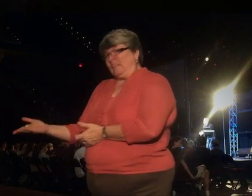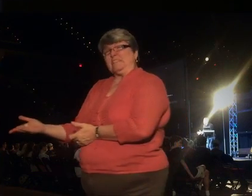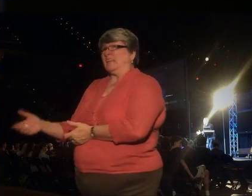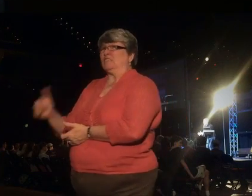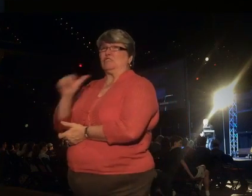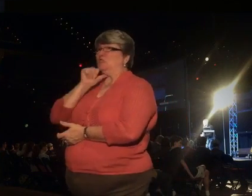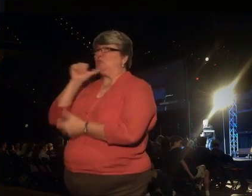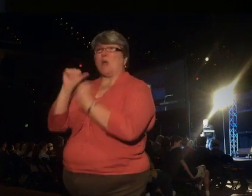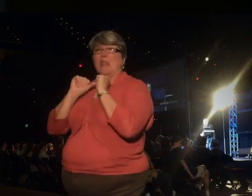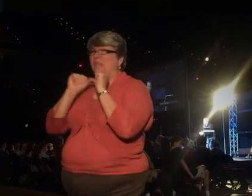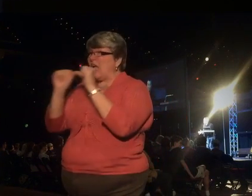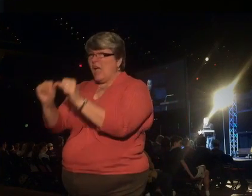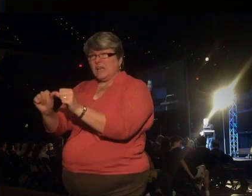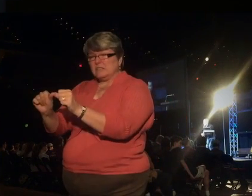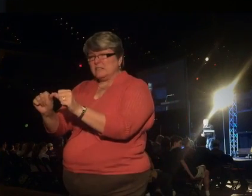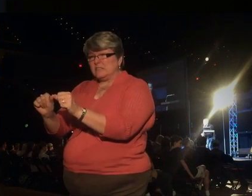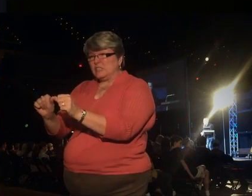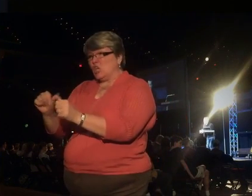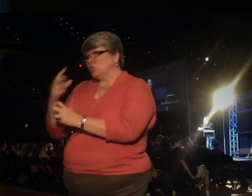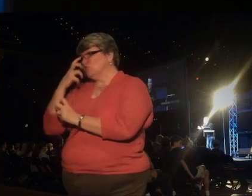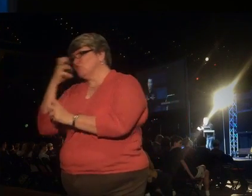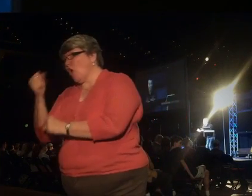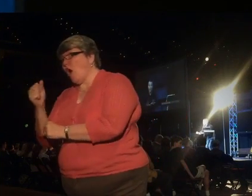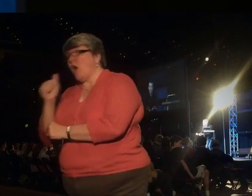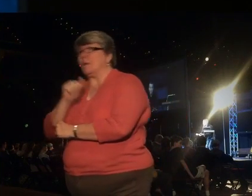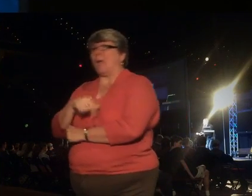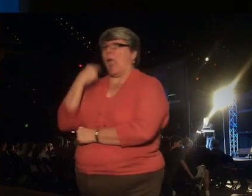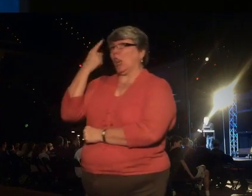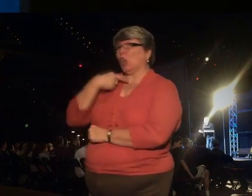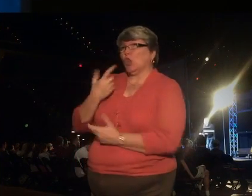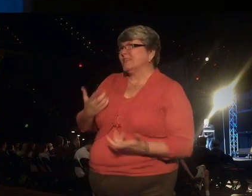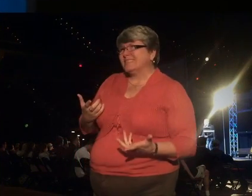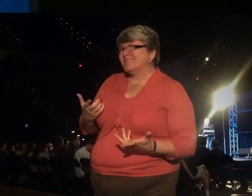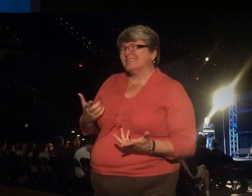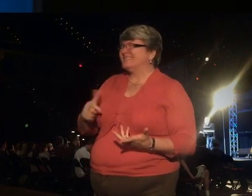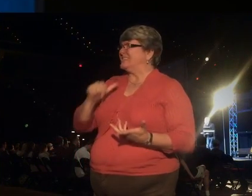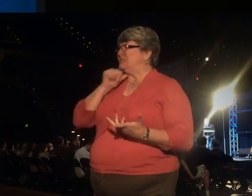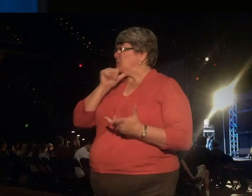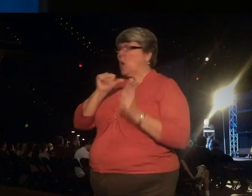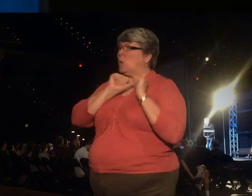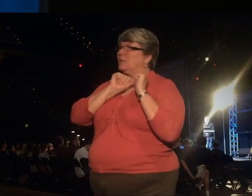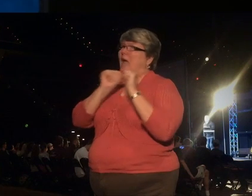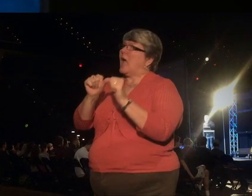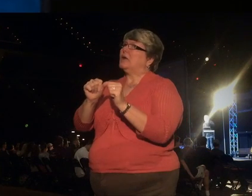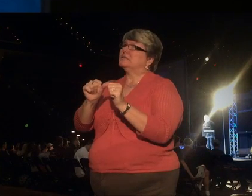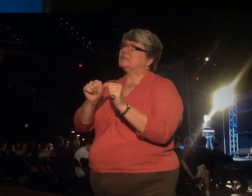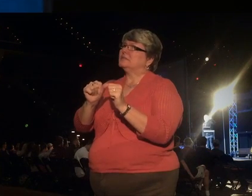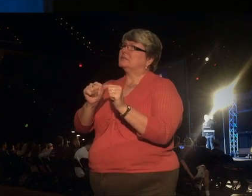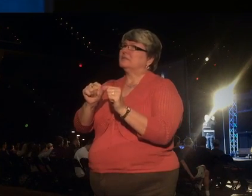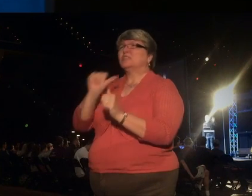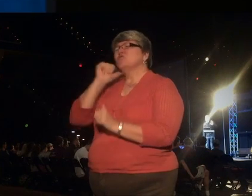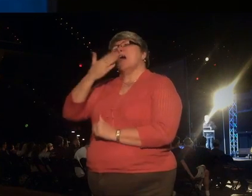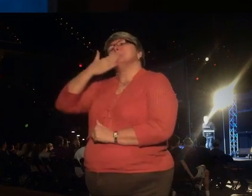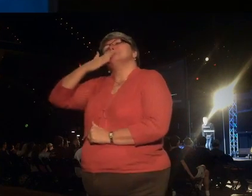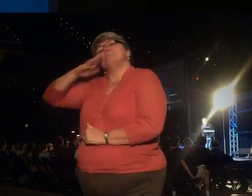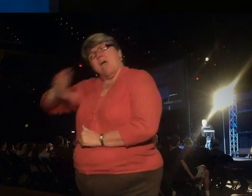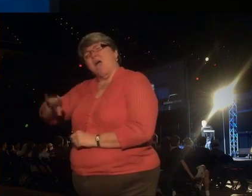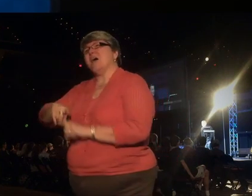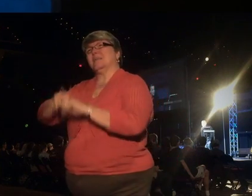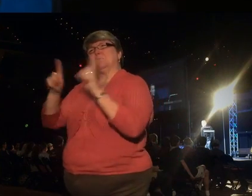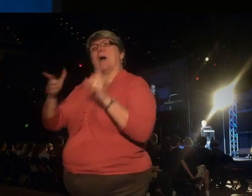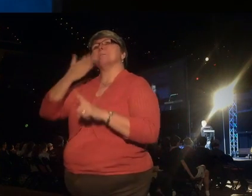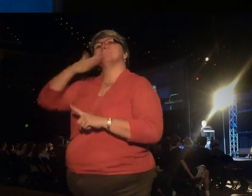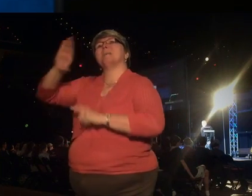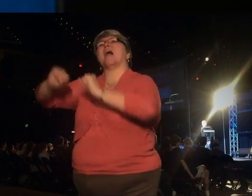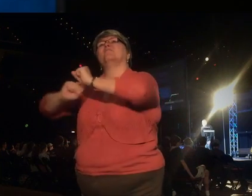do not last. Charm and looks don't last. They're not bad features, but they're a